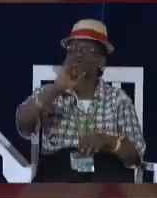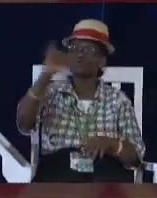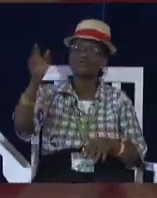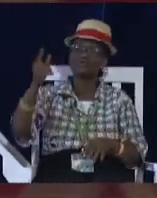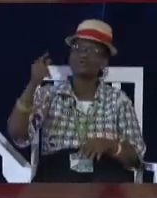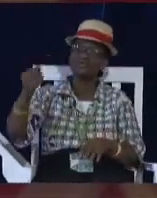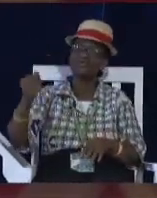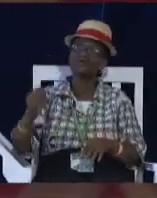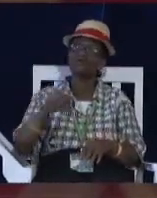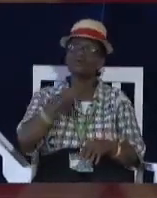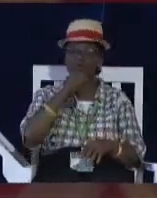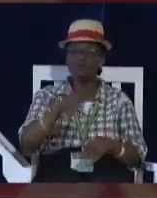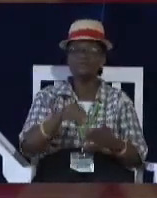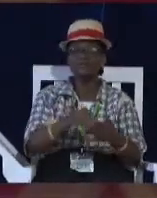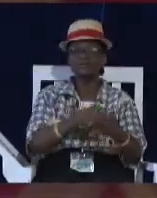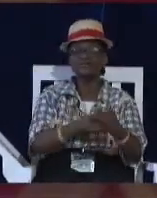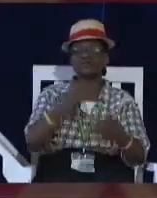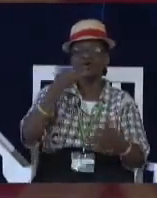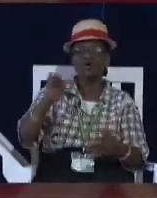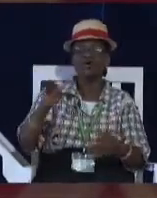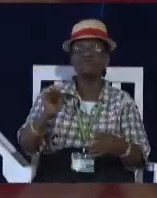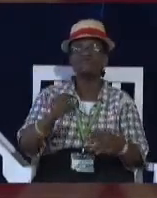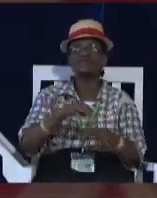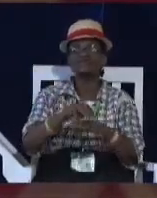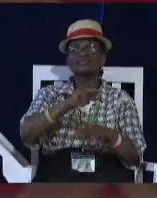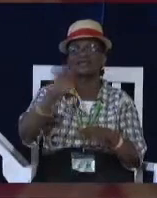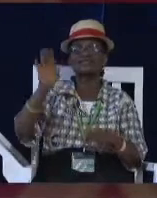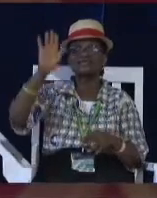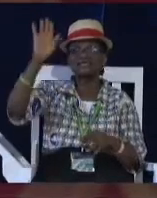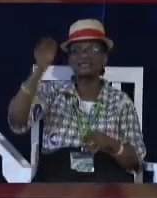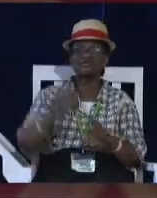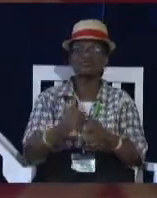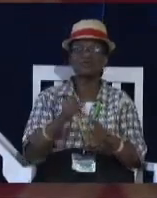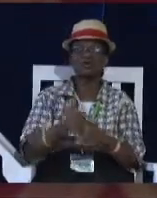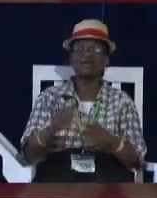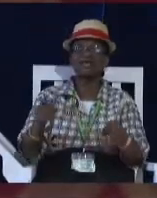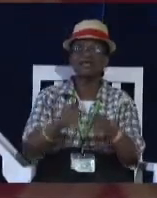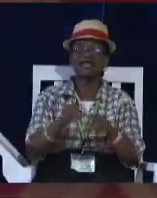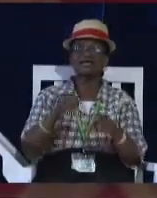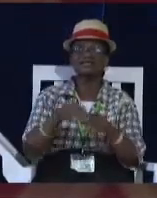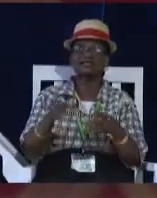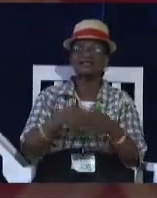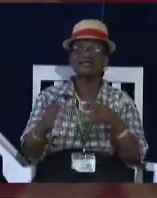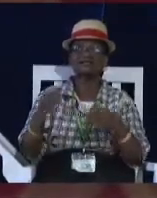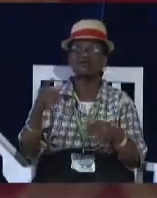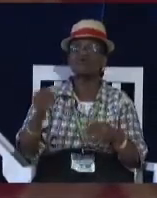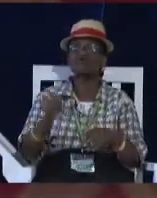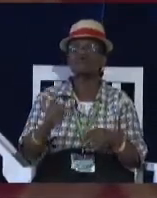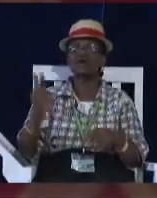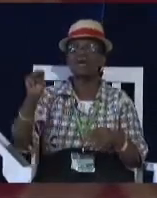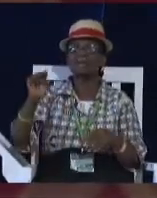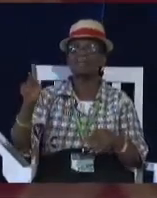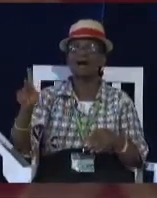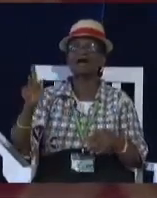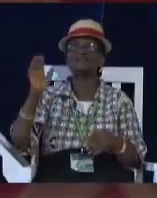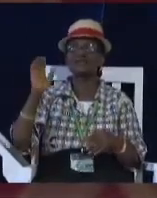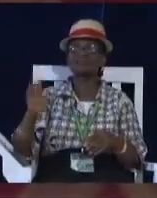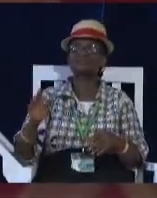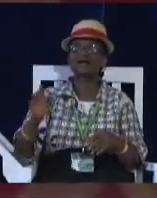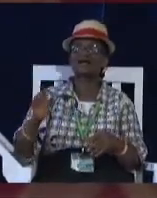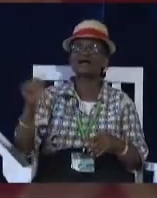word. Like in the case of Mark chapter 10, 46 to 52,